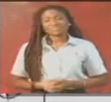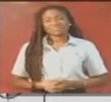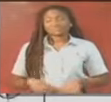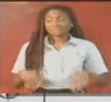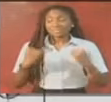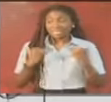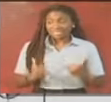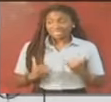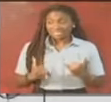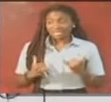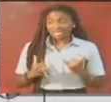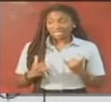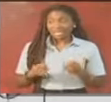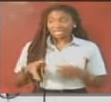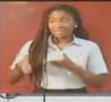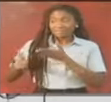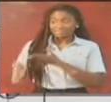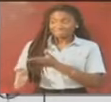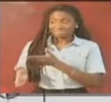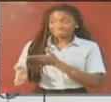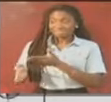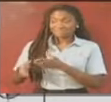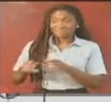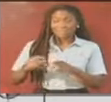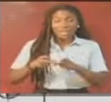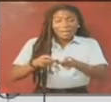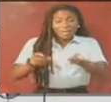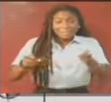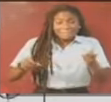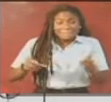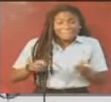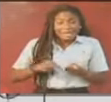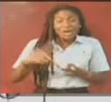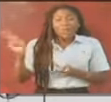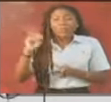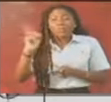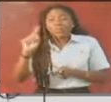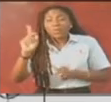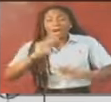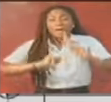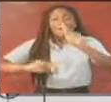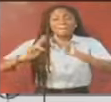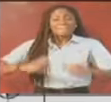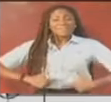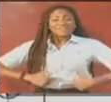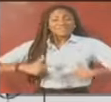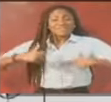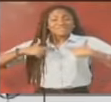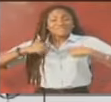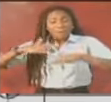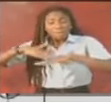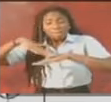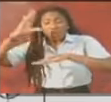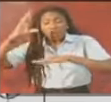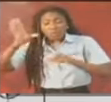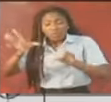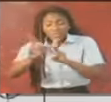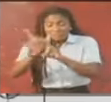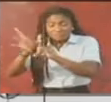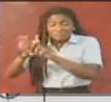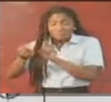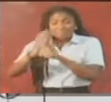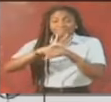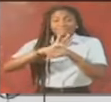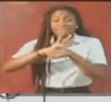detailed geographic presentation, we're just going to mention very quickly here that compared with previous maps of this